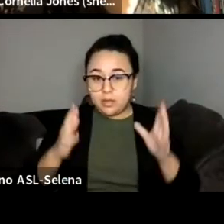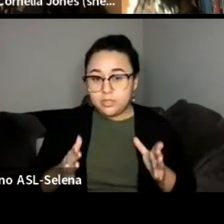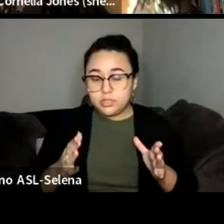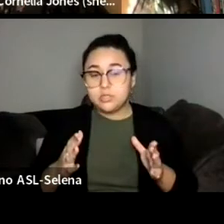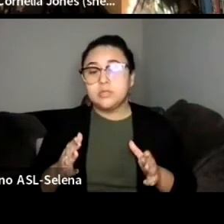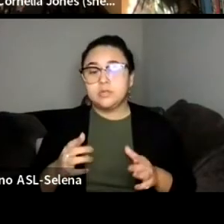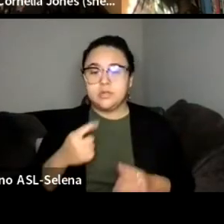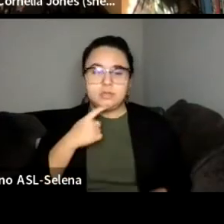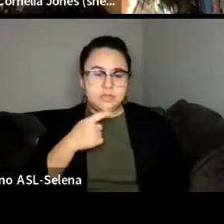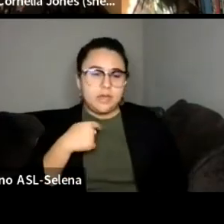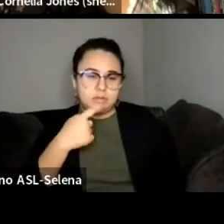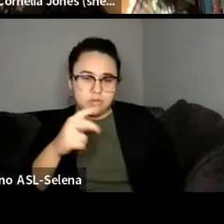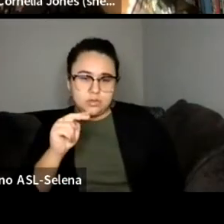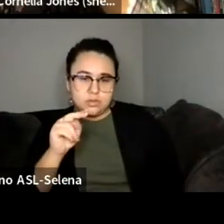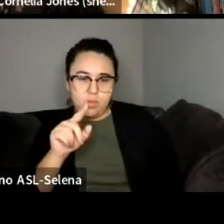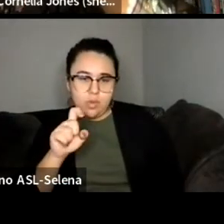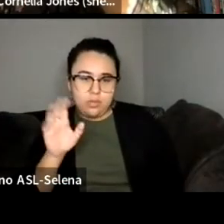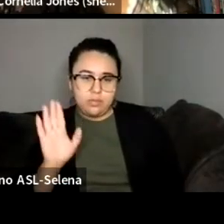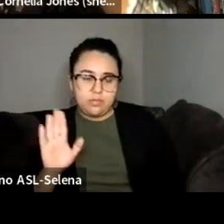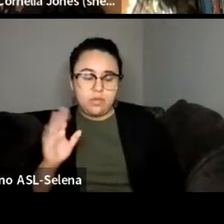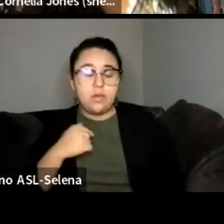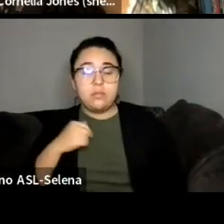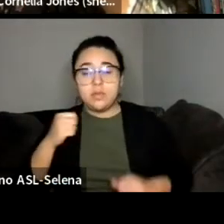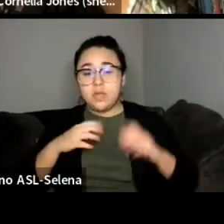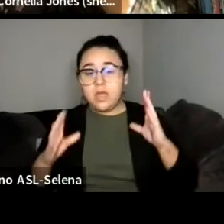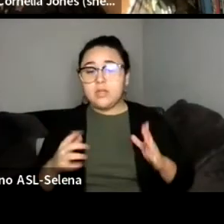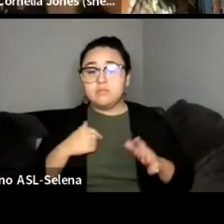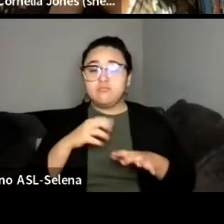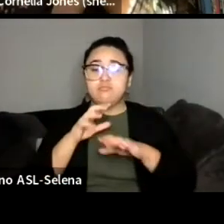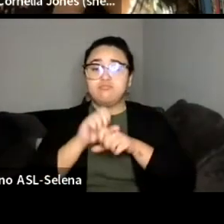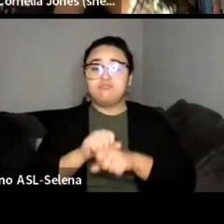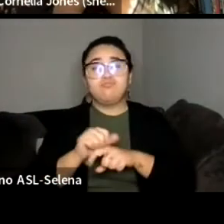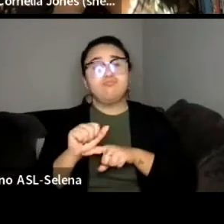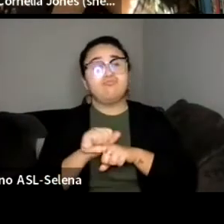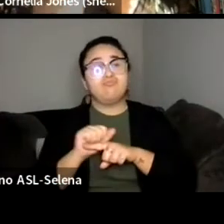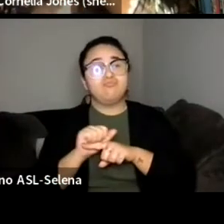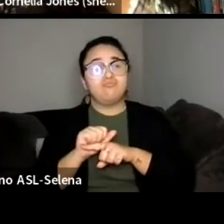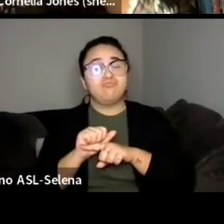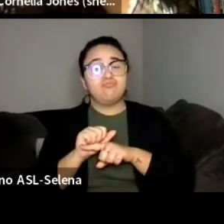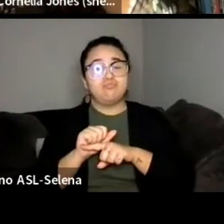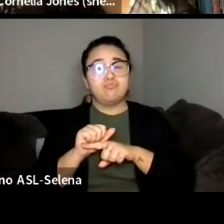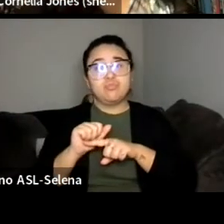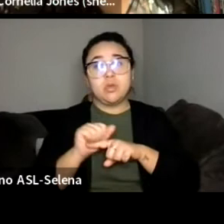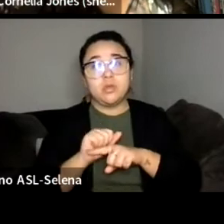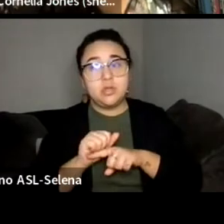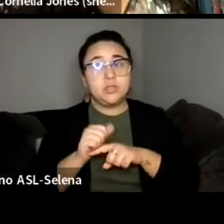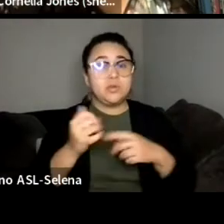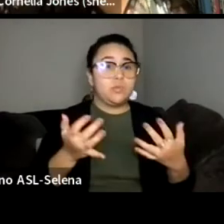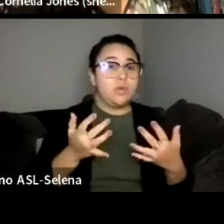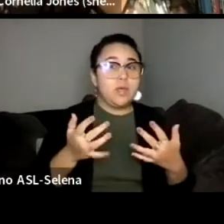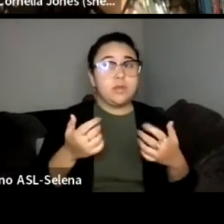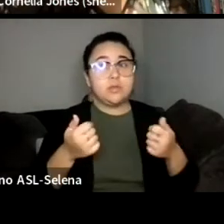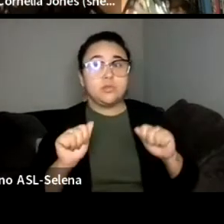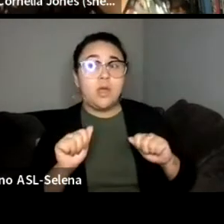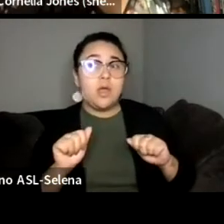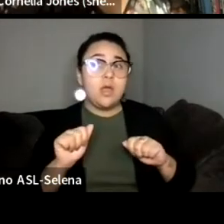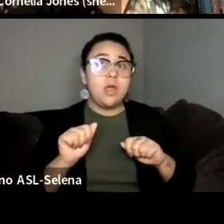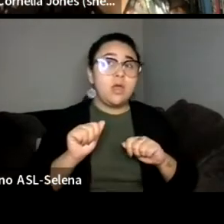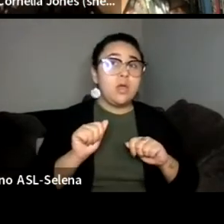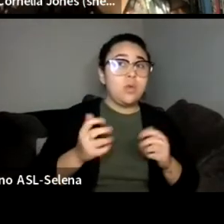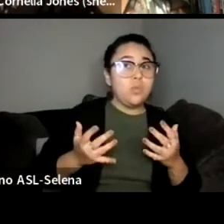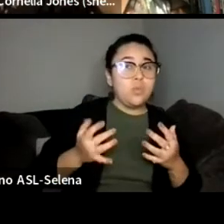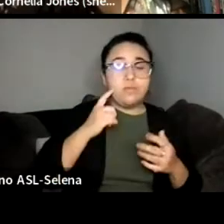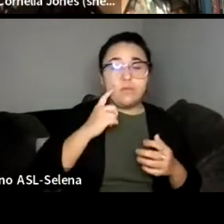Noel before, as an actor, you know, I was just used to auditioning and just waiting for roles, right, to